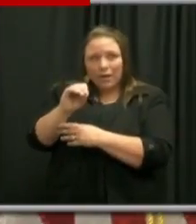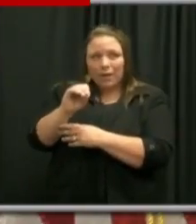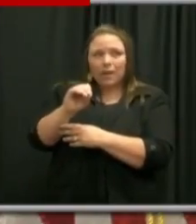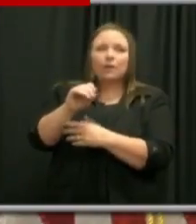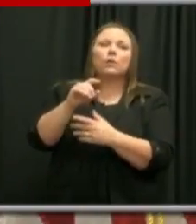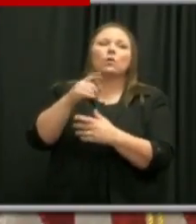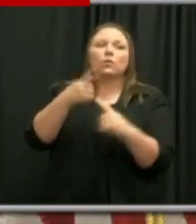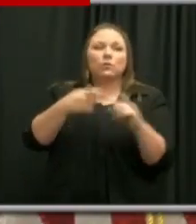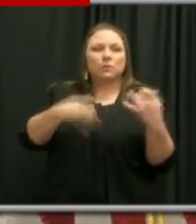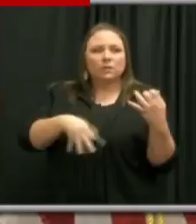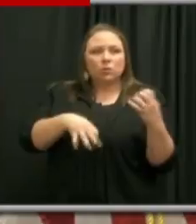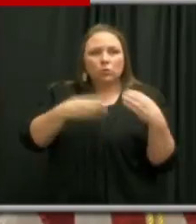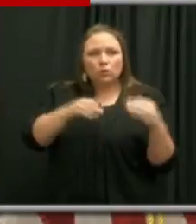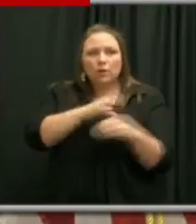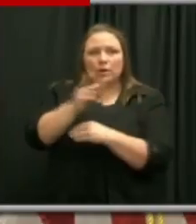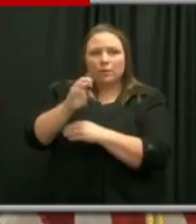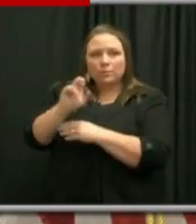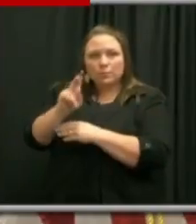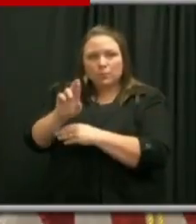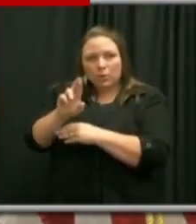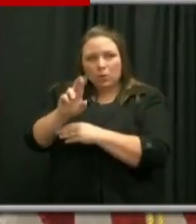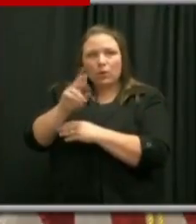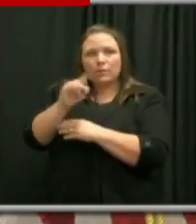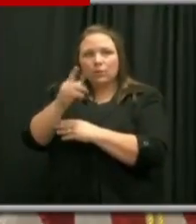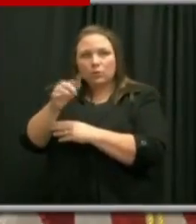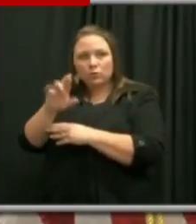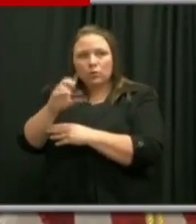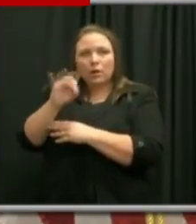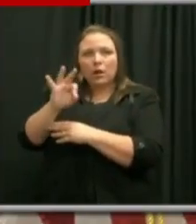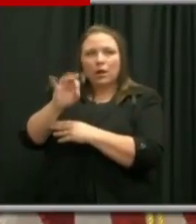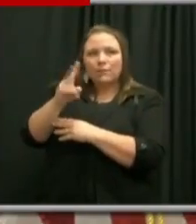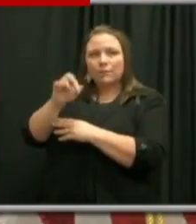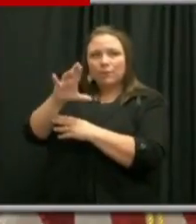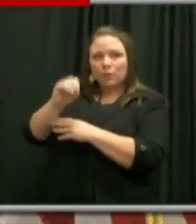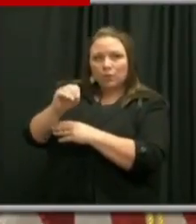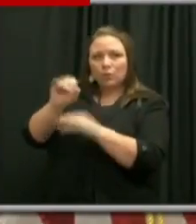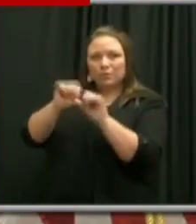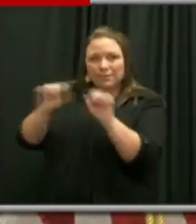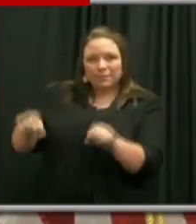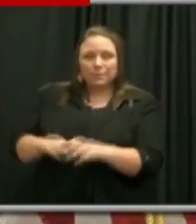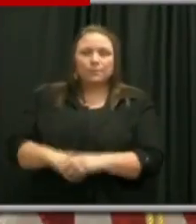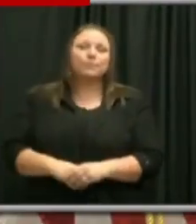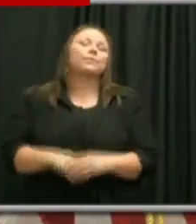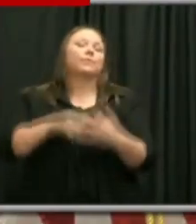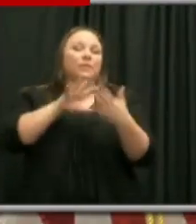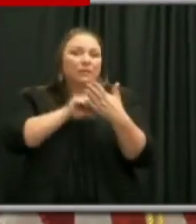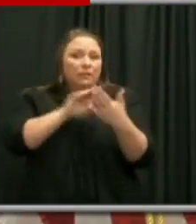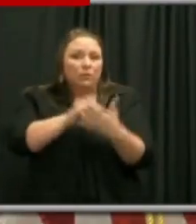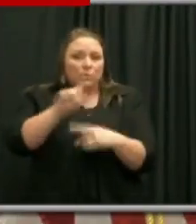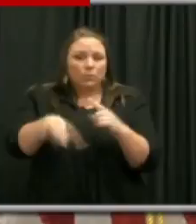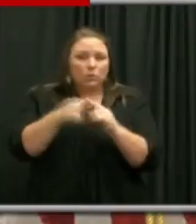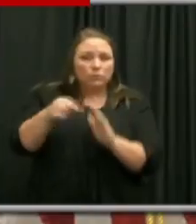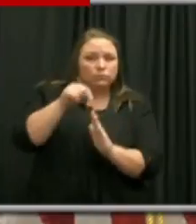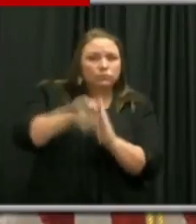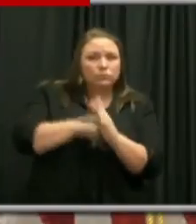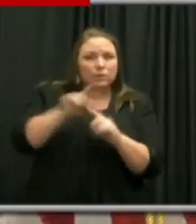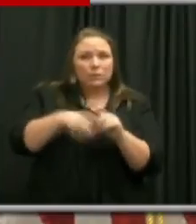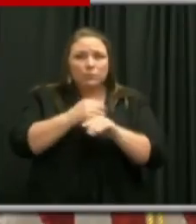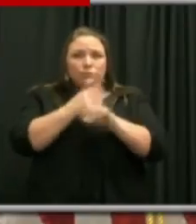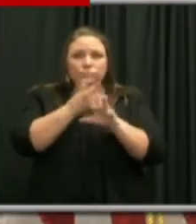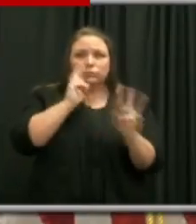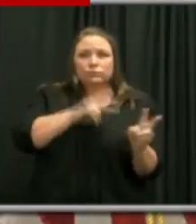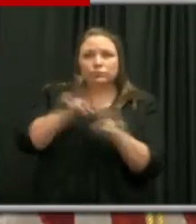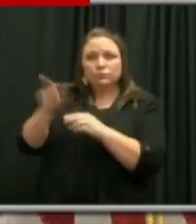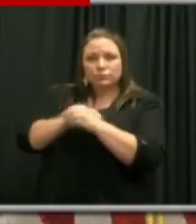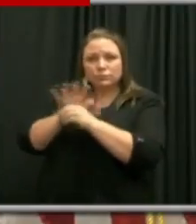Delgado Guitars and Mark Faulkner of Vireo Systems. To learn more about these webinars, visit Metro's COVID-19